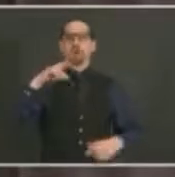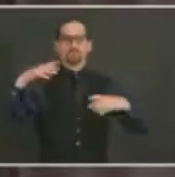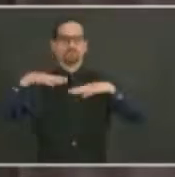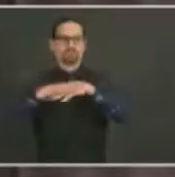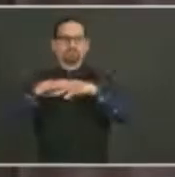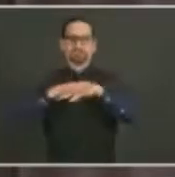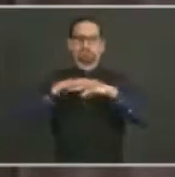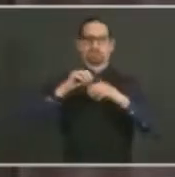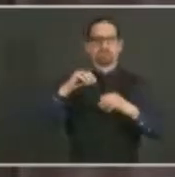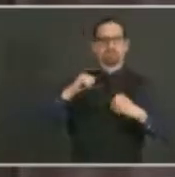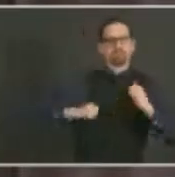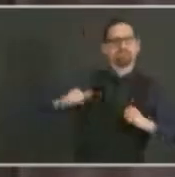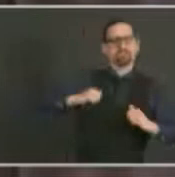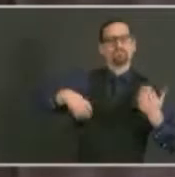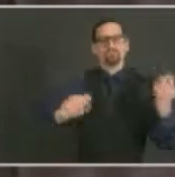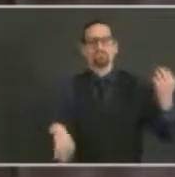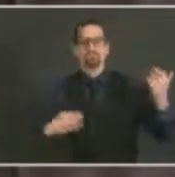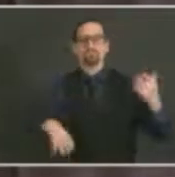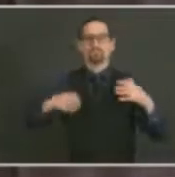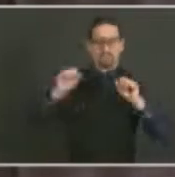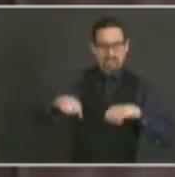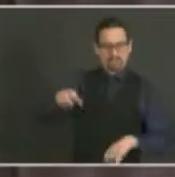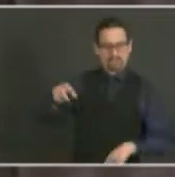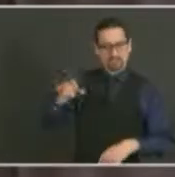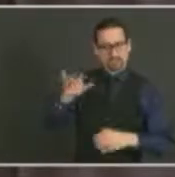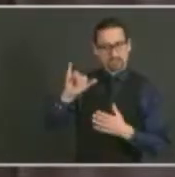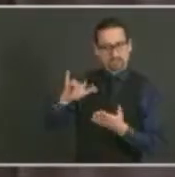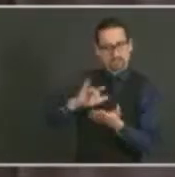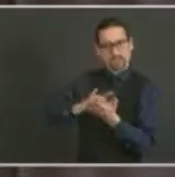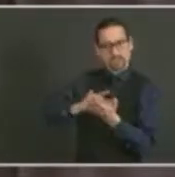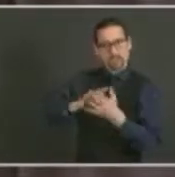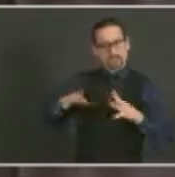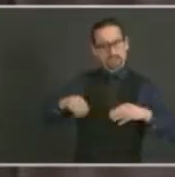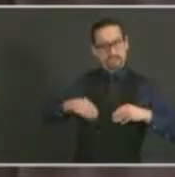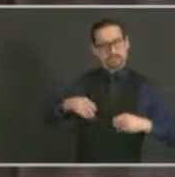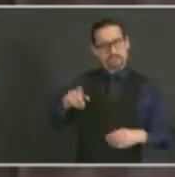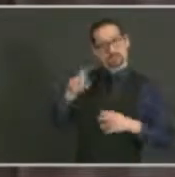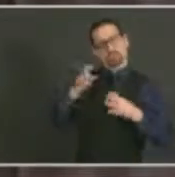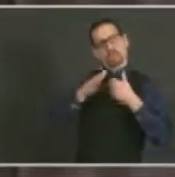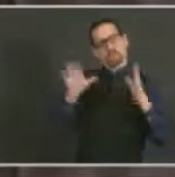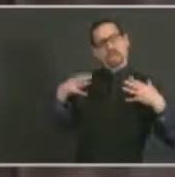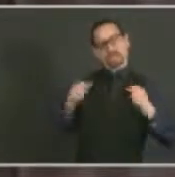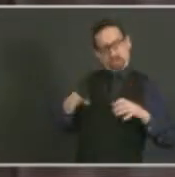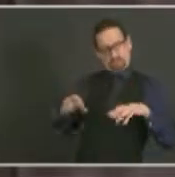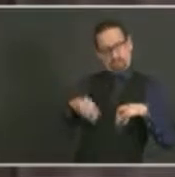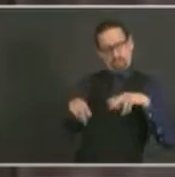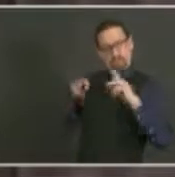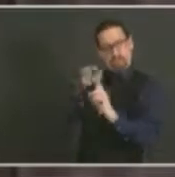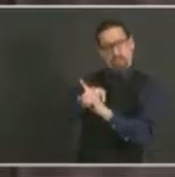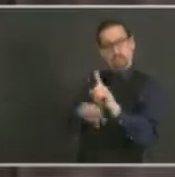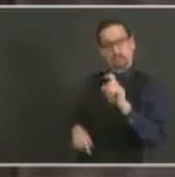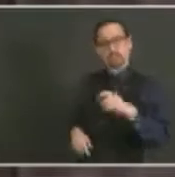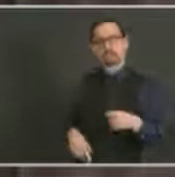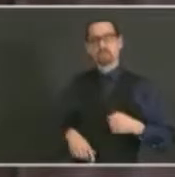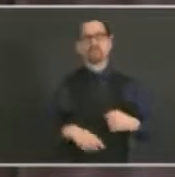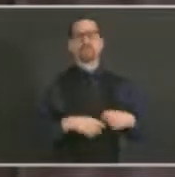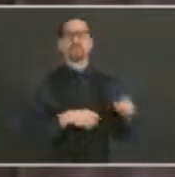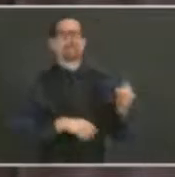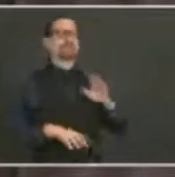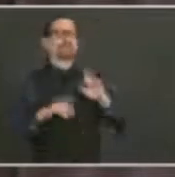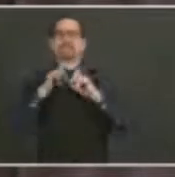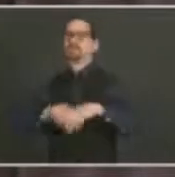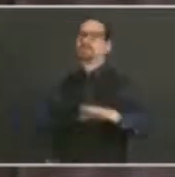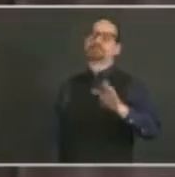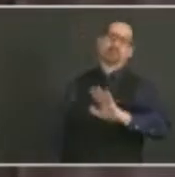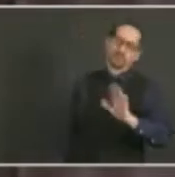performance. Is that something that's medically acceptable if that's the case for that to take place? Is that what you're saying? No, our